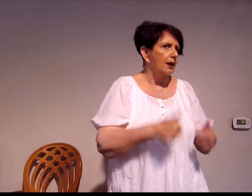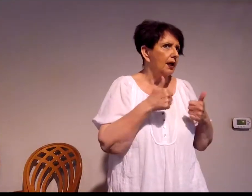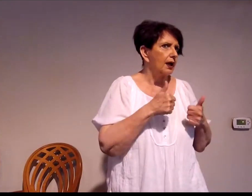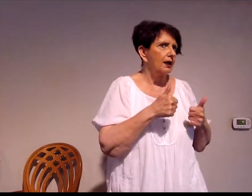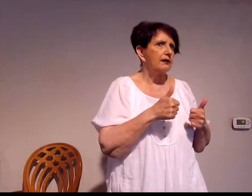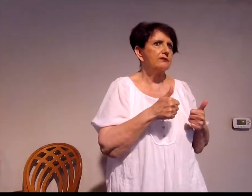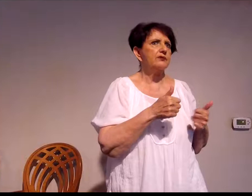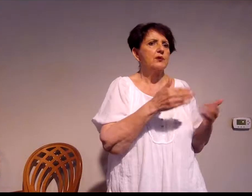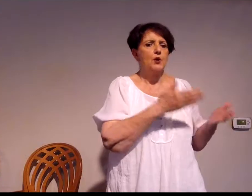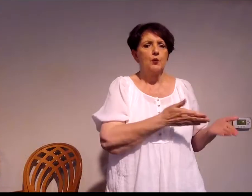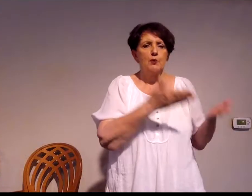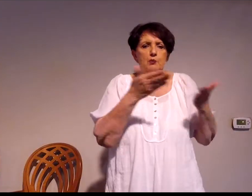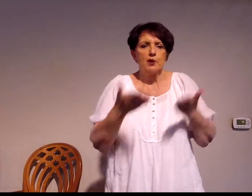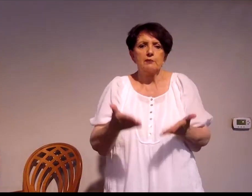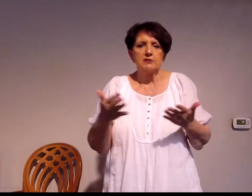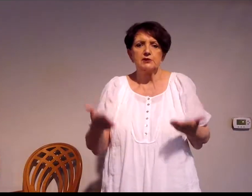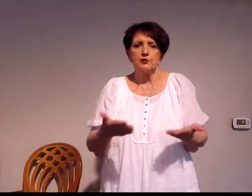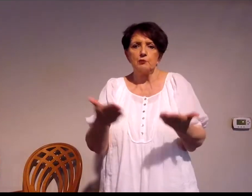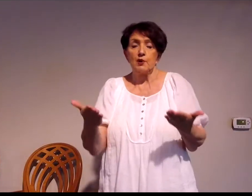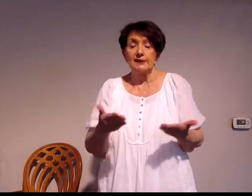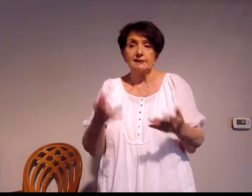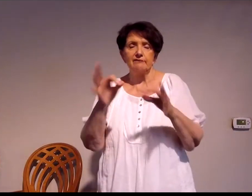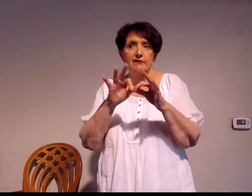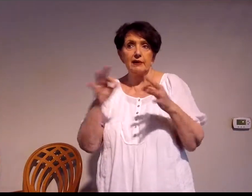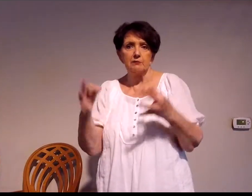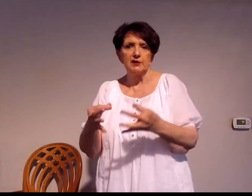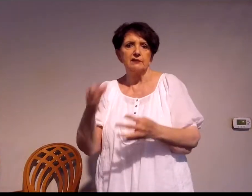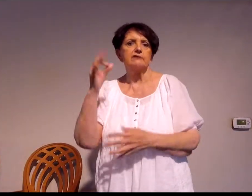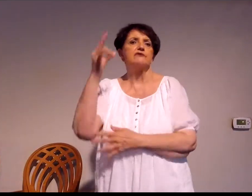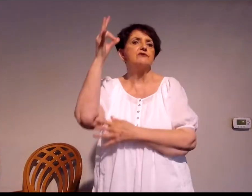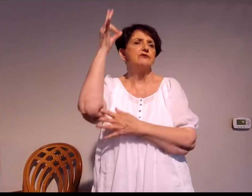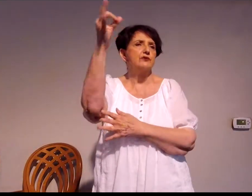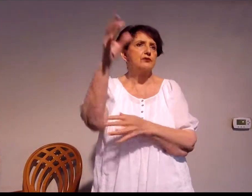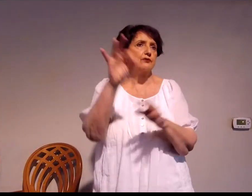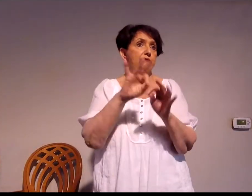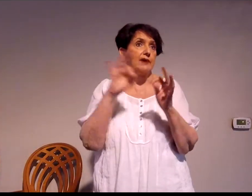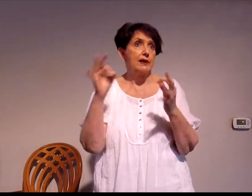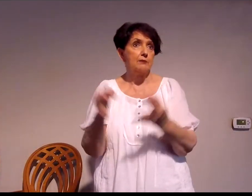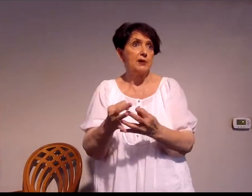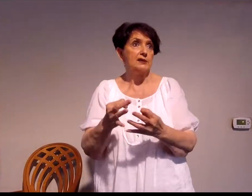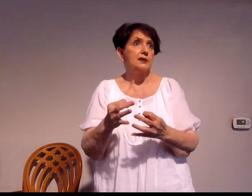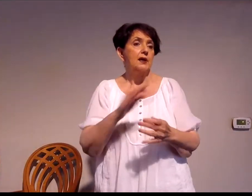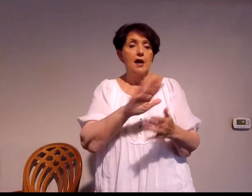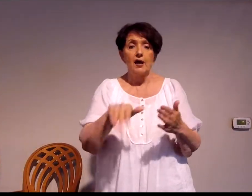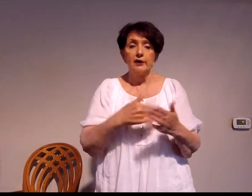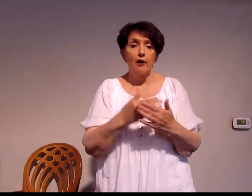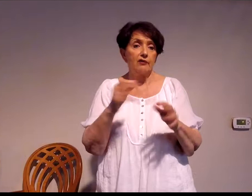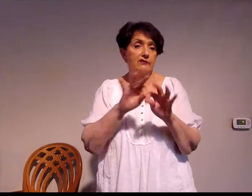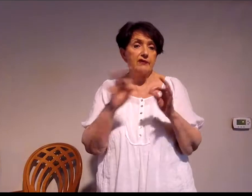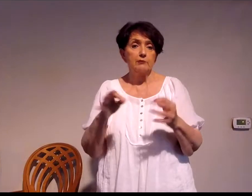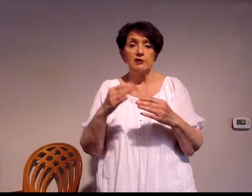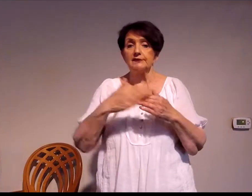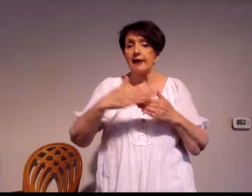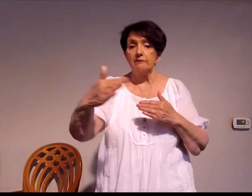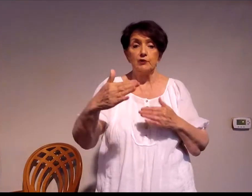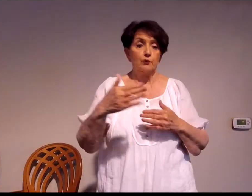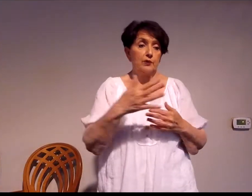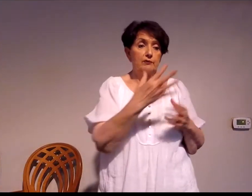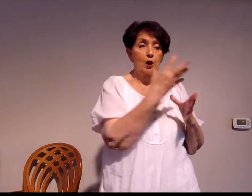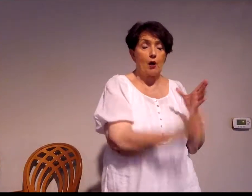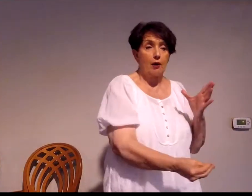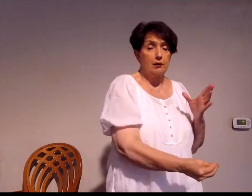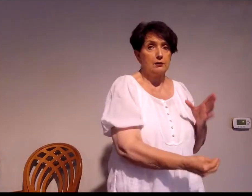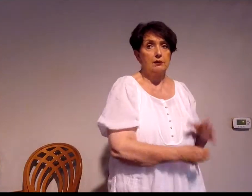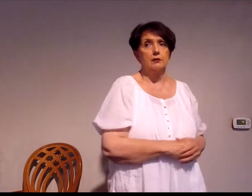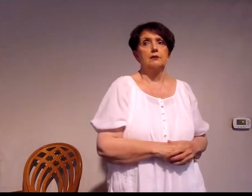bring them into our now present family, the future families, and by the way, all the ones coming after us, long after us.